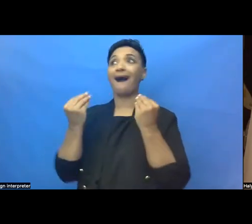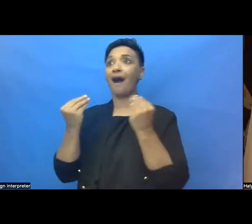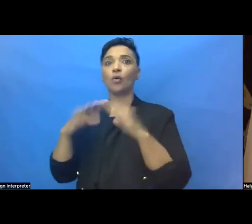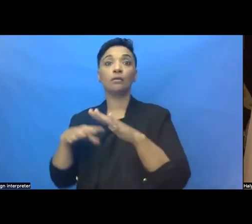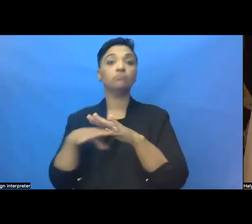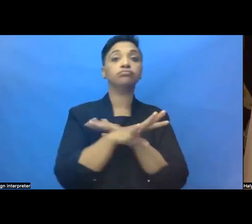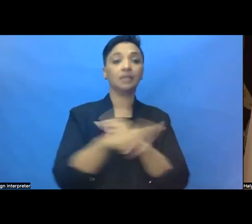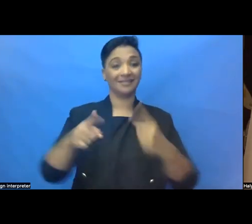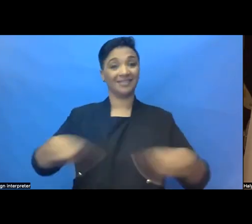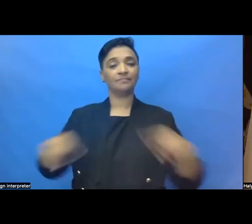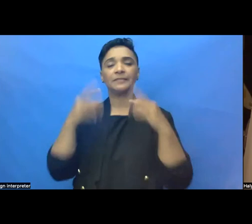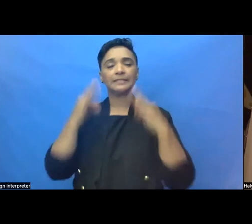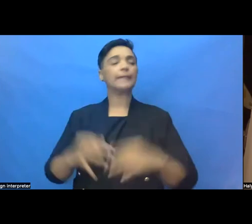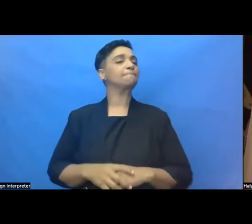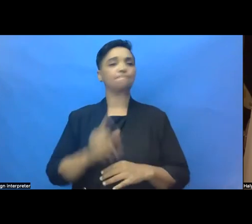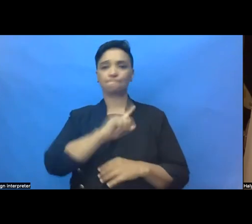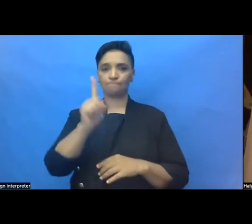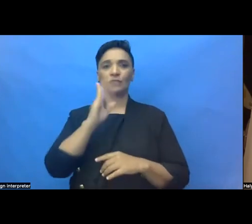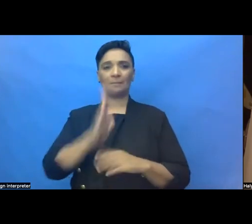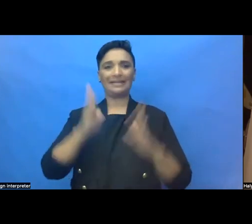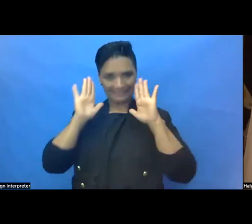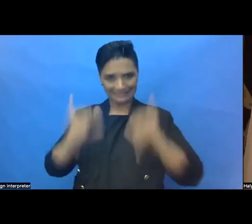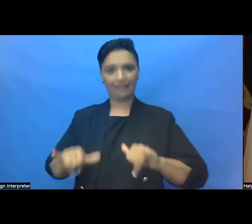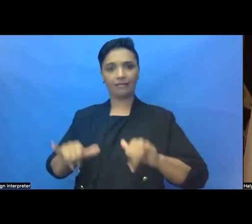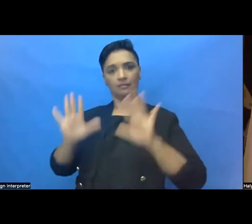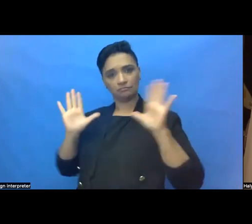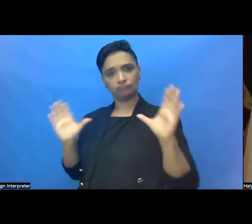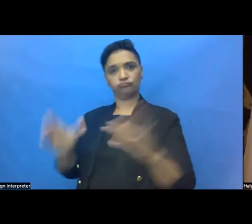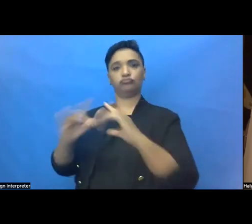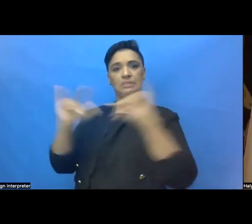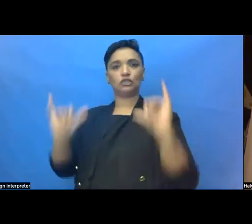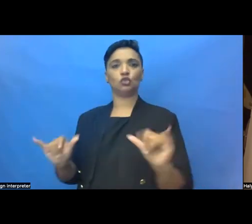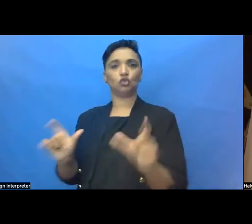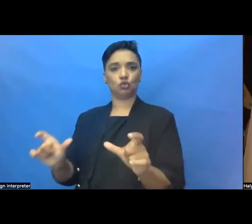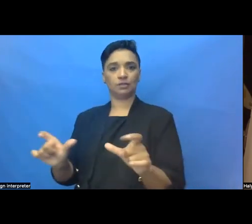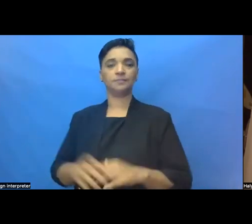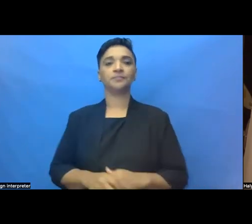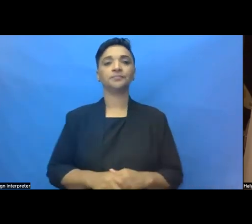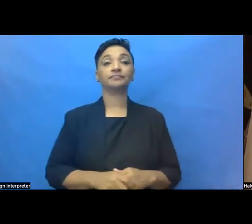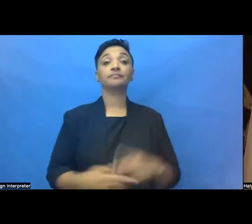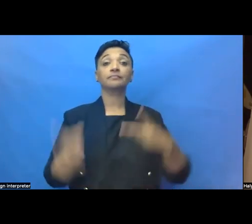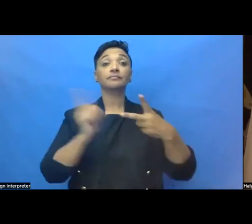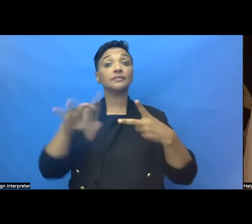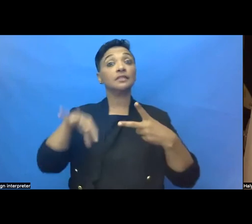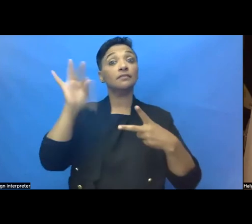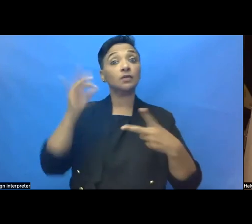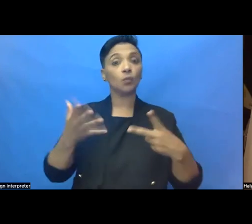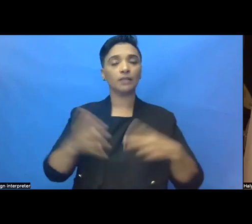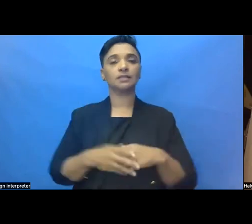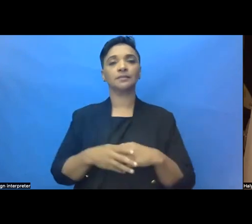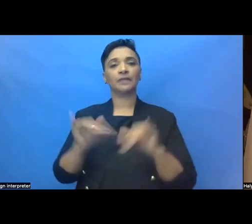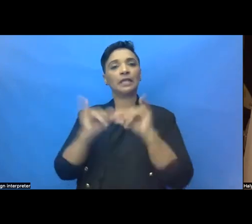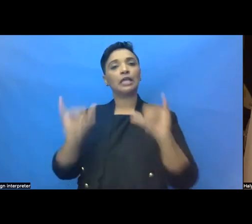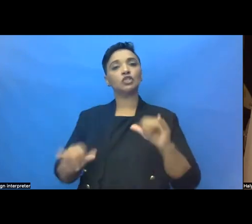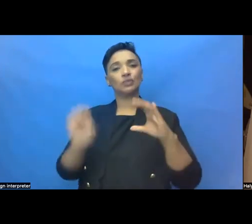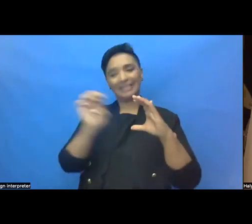decided that it was safer for them to stay in place. And then another finding was that institutions from the east, Donetsk region,